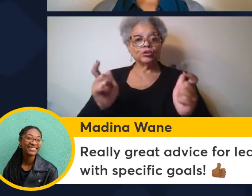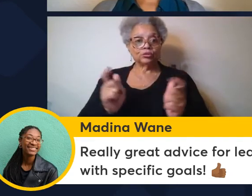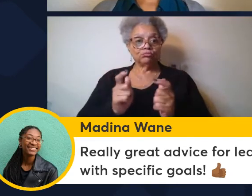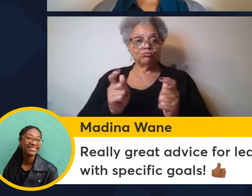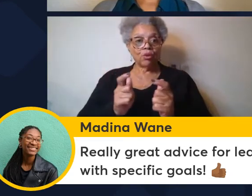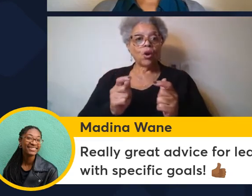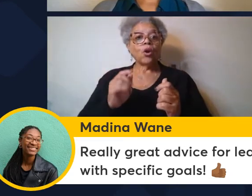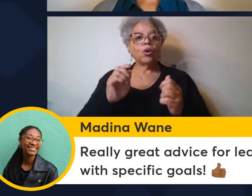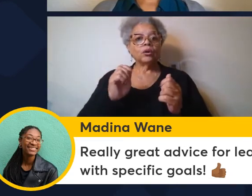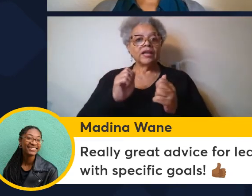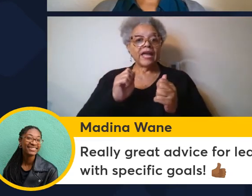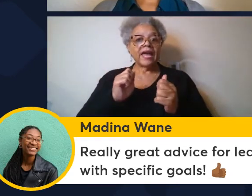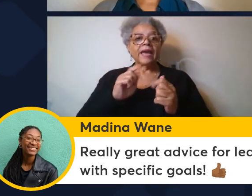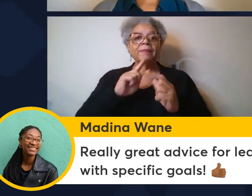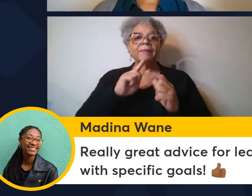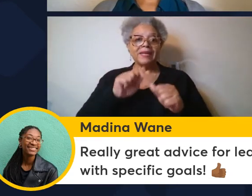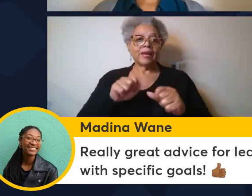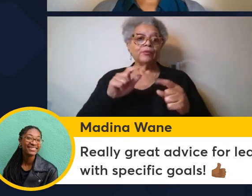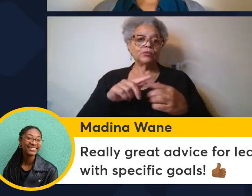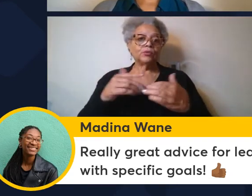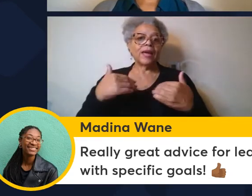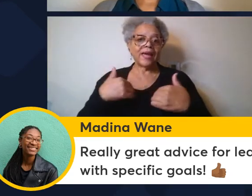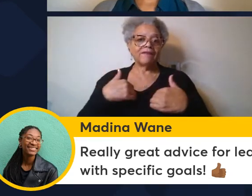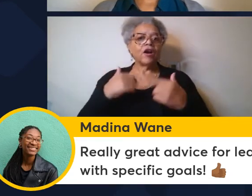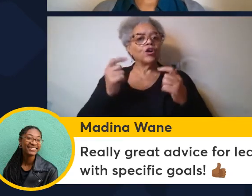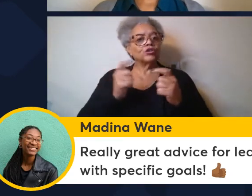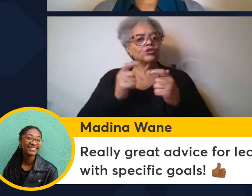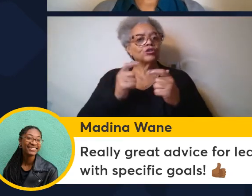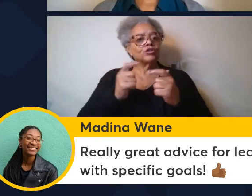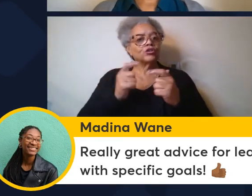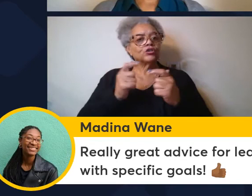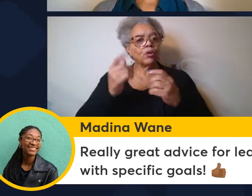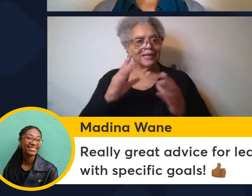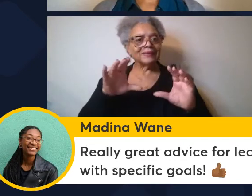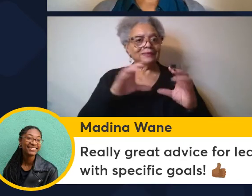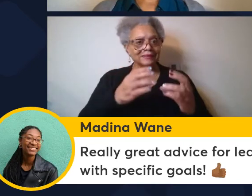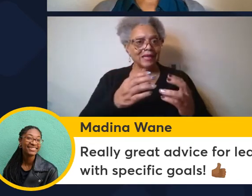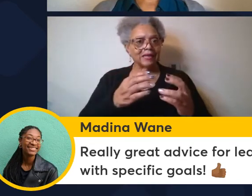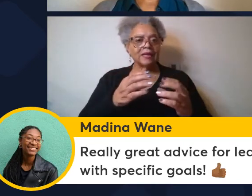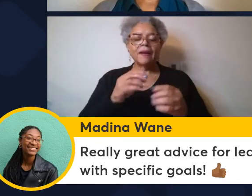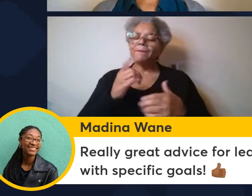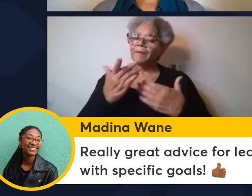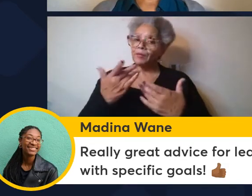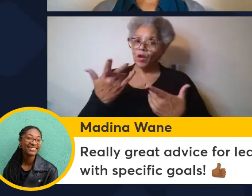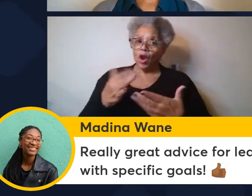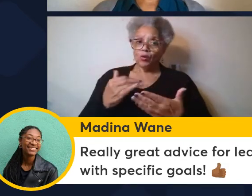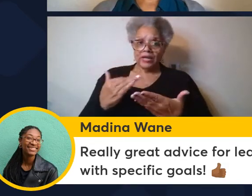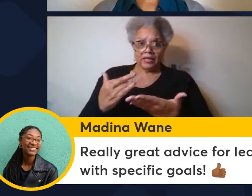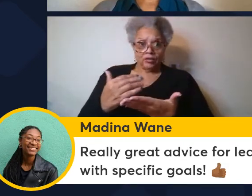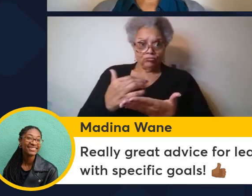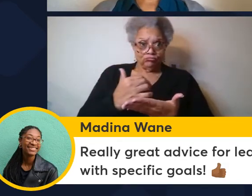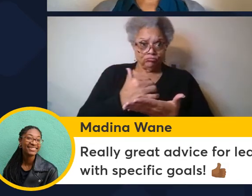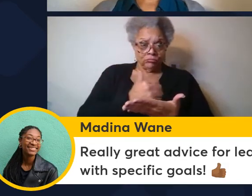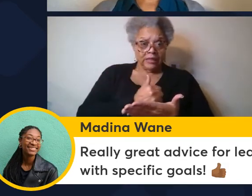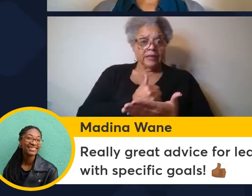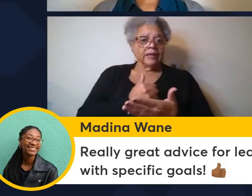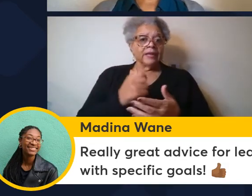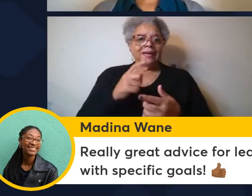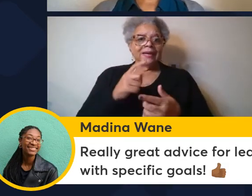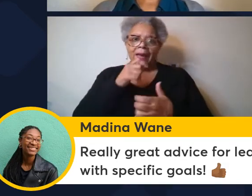able to, have a small data set, that is maybe already curated. Let's say not the big